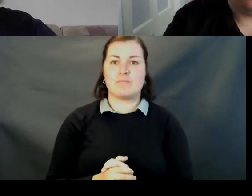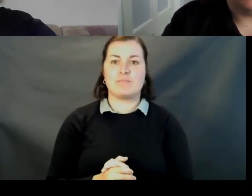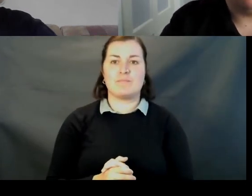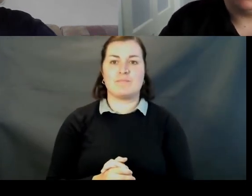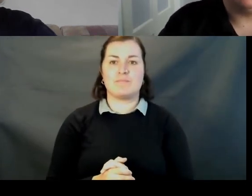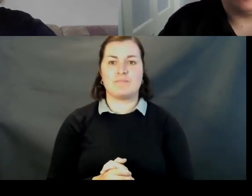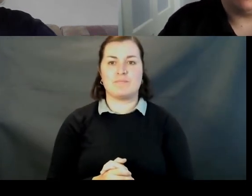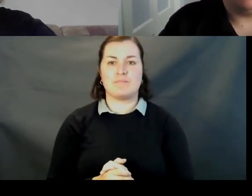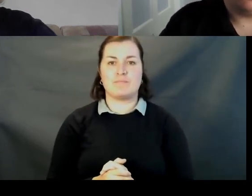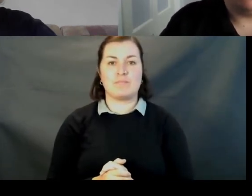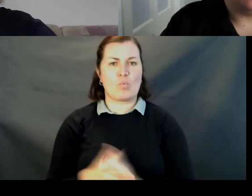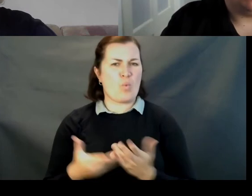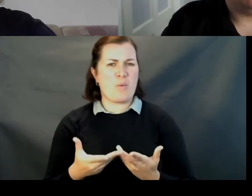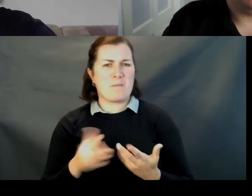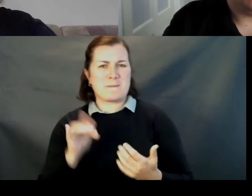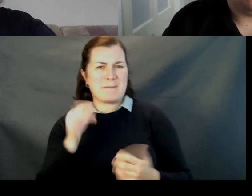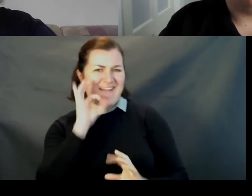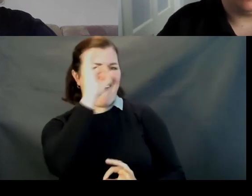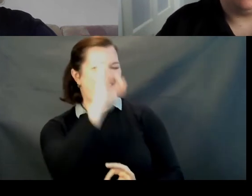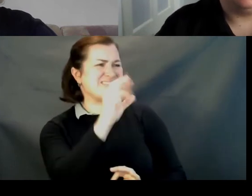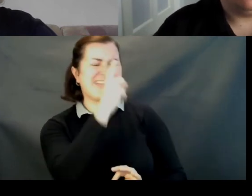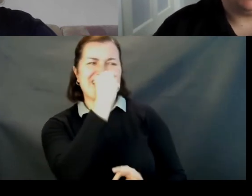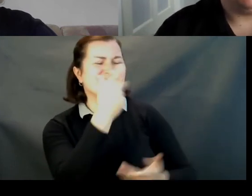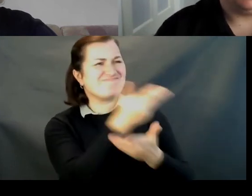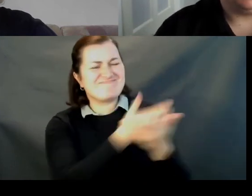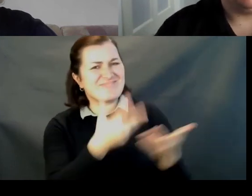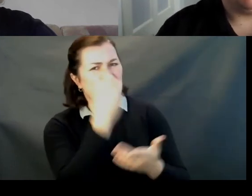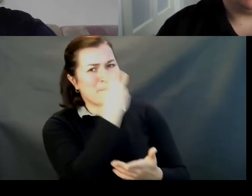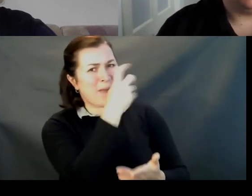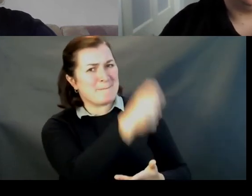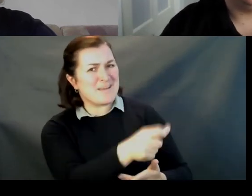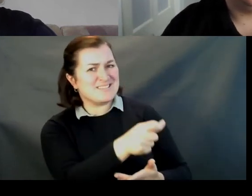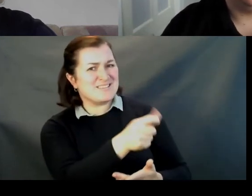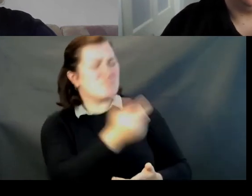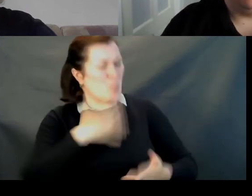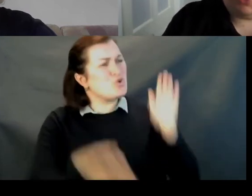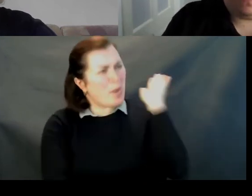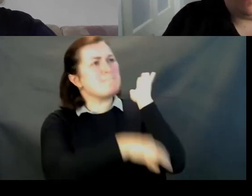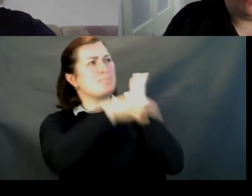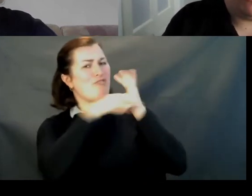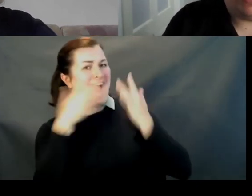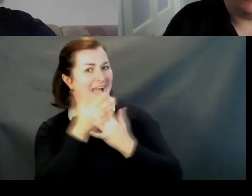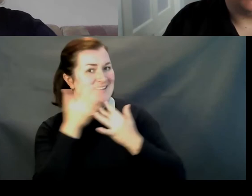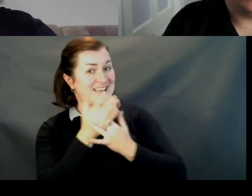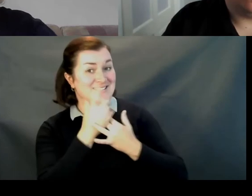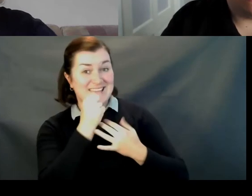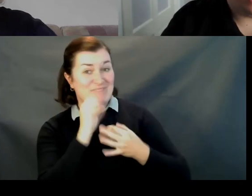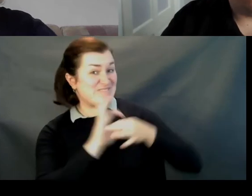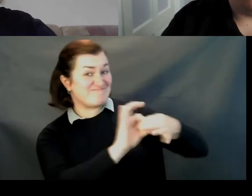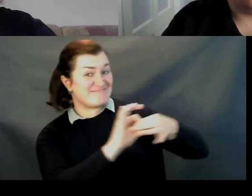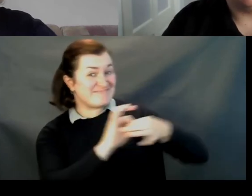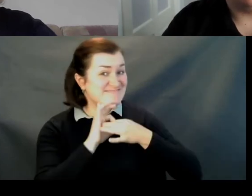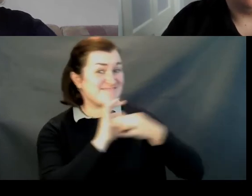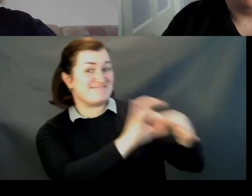or I want to talk to some people who would be able to maybe help me in bettering this experience, would you be able to put me in touch with some,